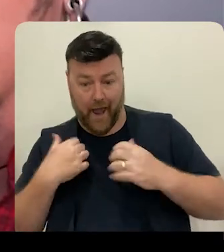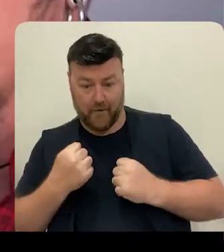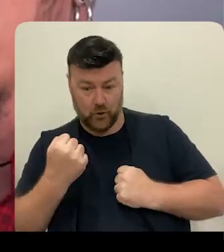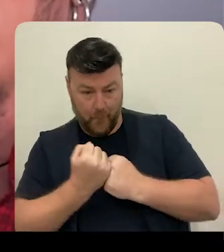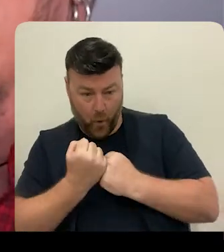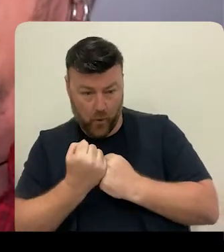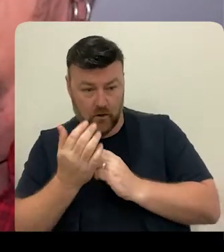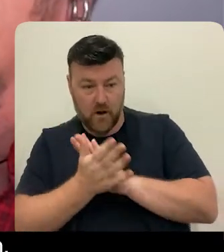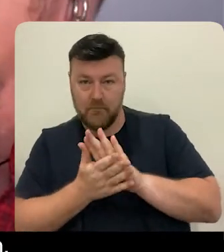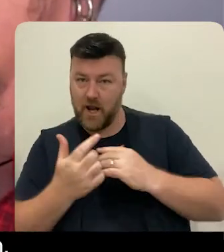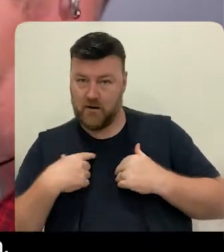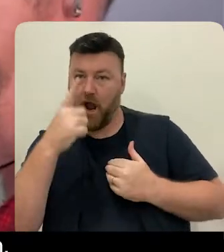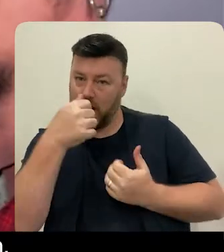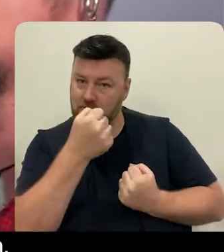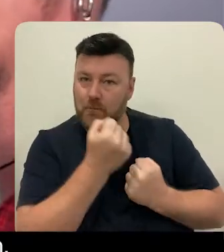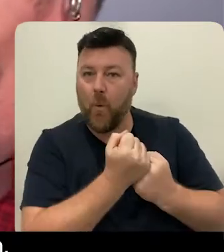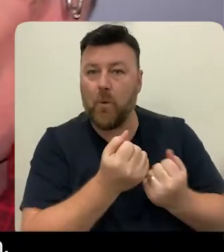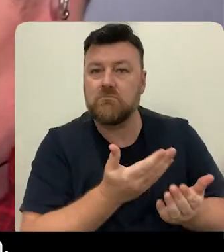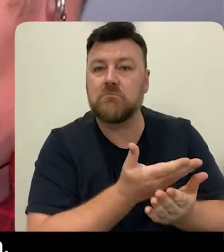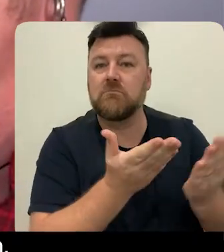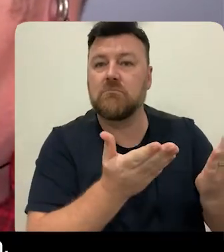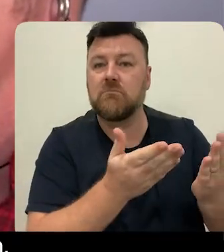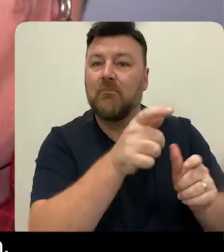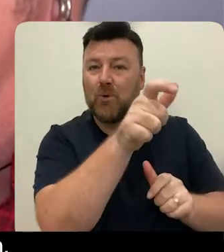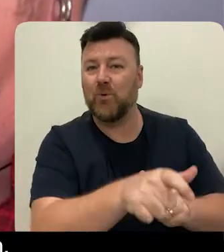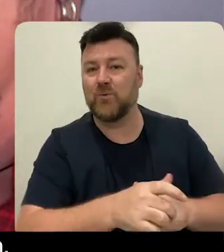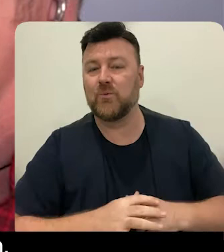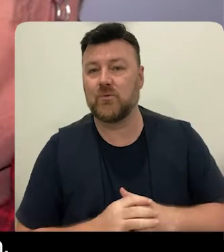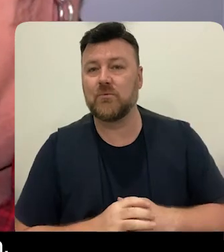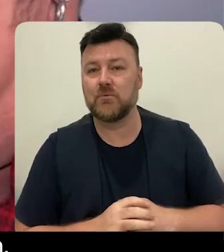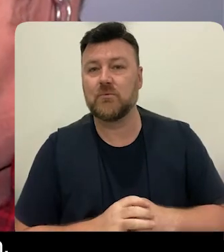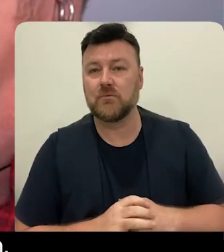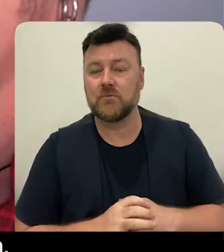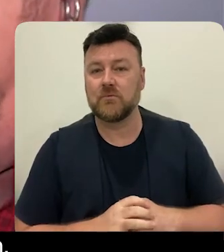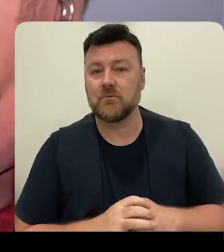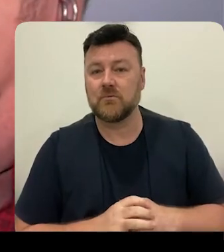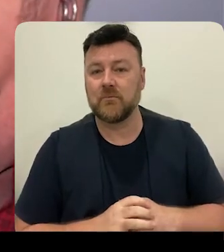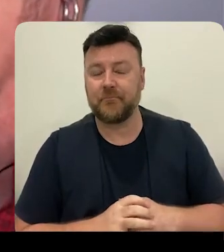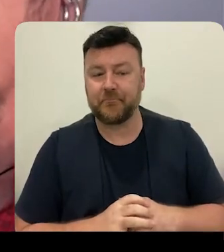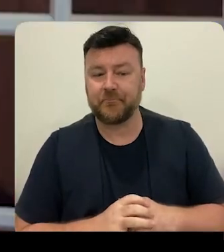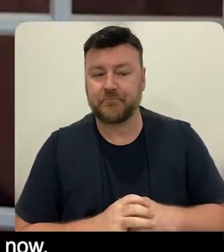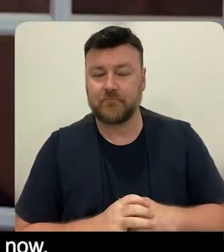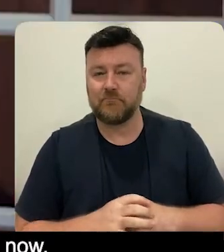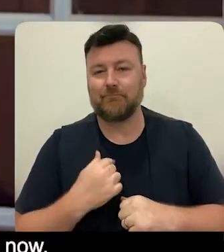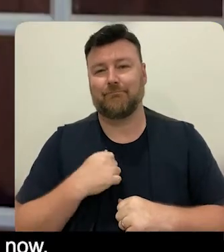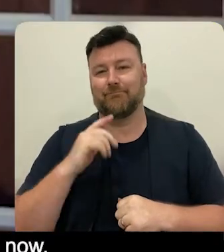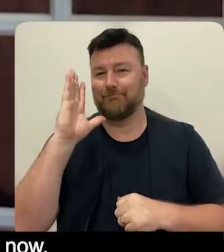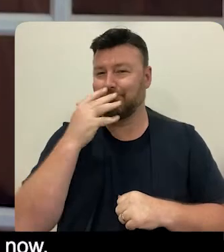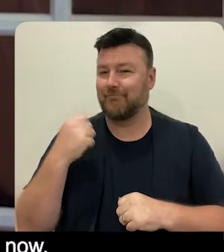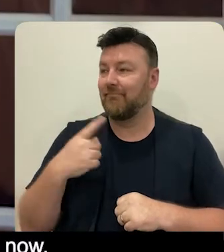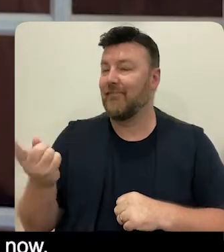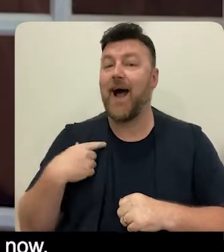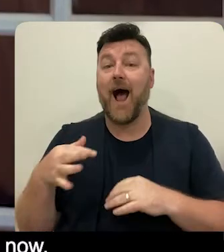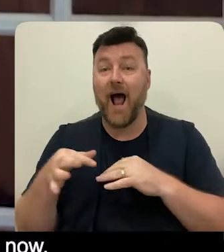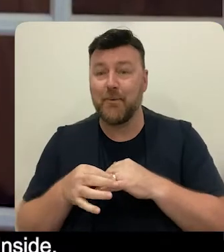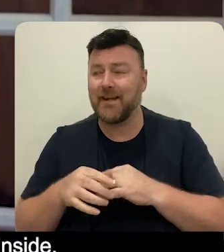we're really supported, then we'll be able to be there for that person. And as my gorgeous husband